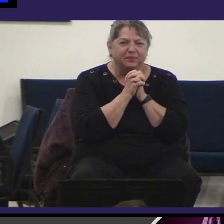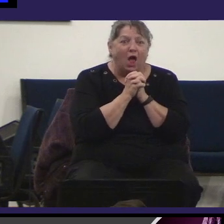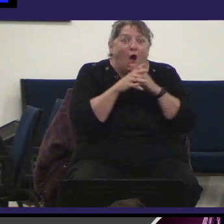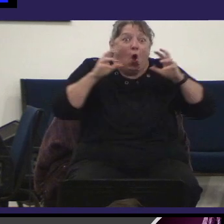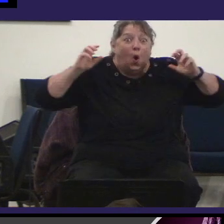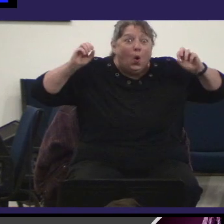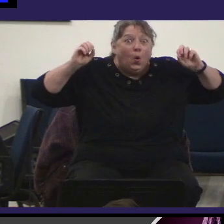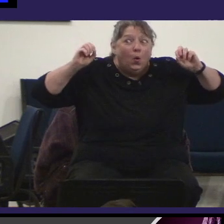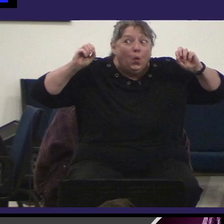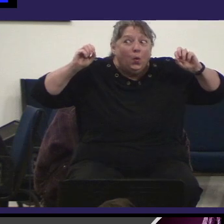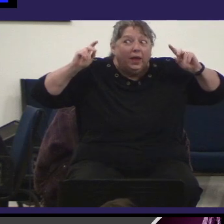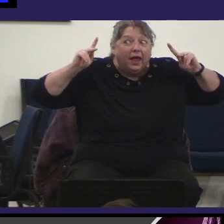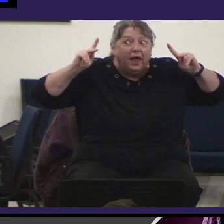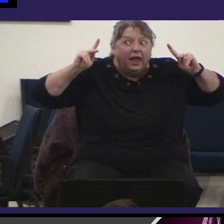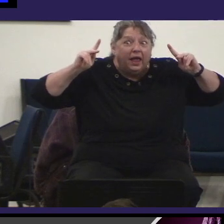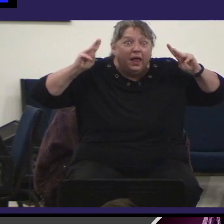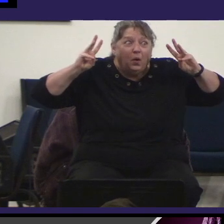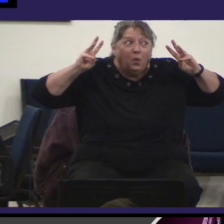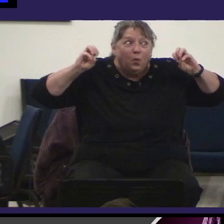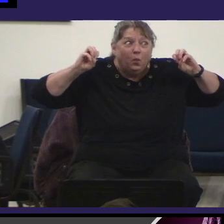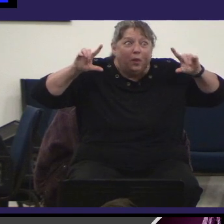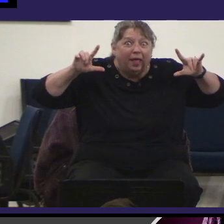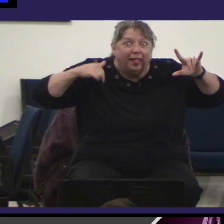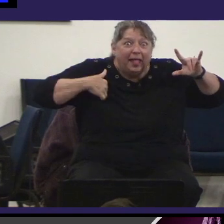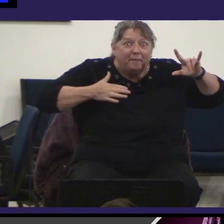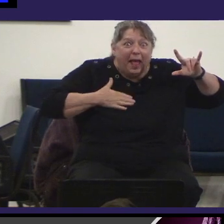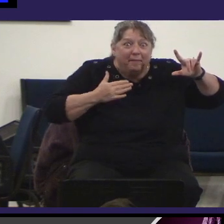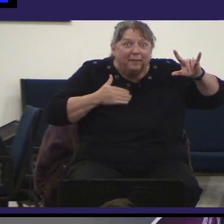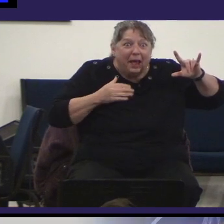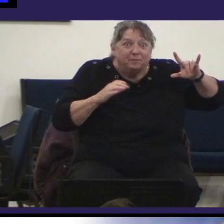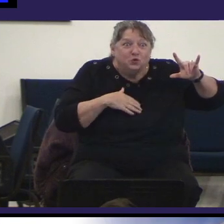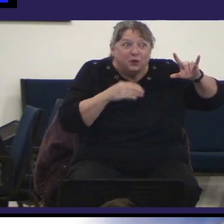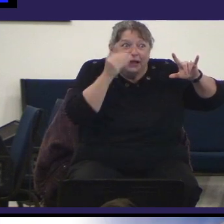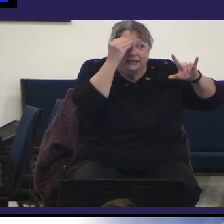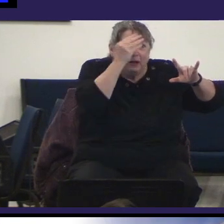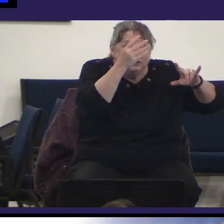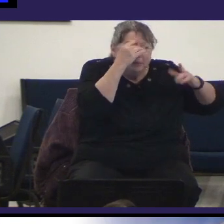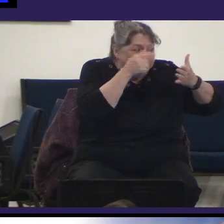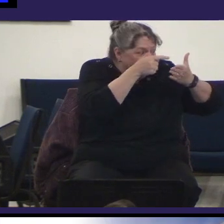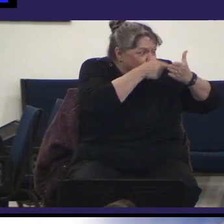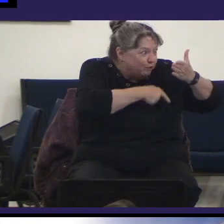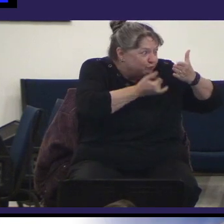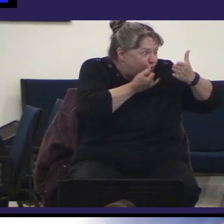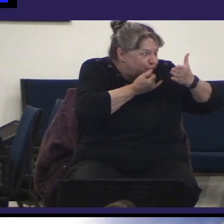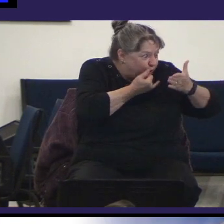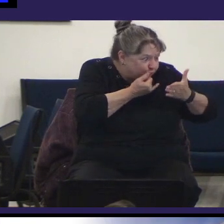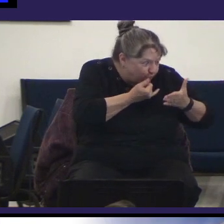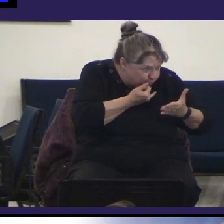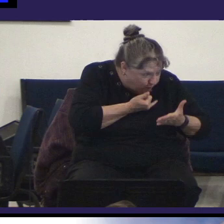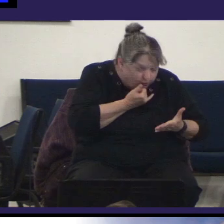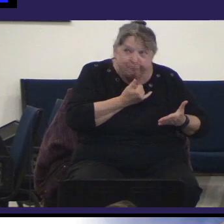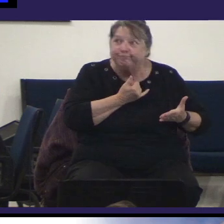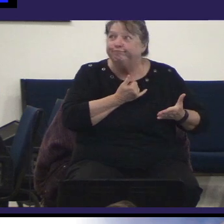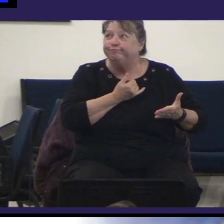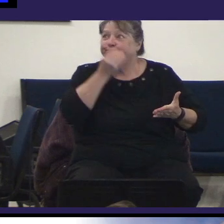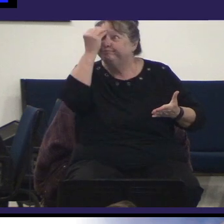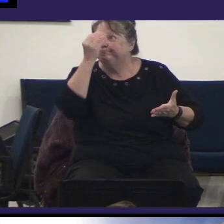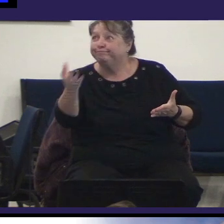Okay. Well, good thing I'm doing these announcements, huh? We got everything cleared up.